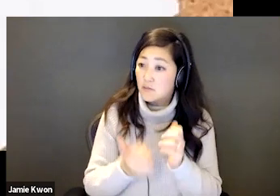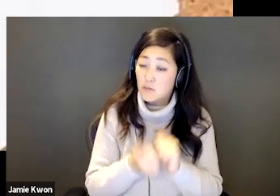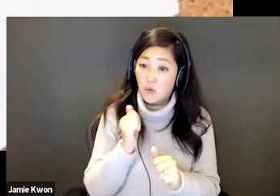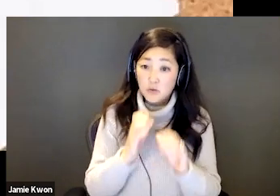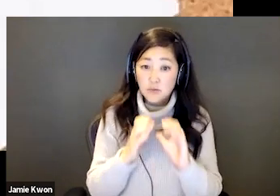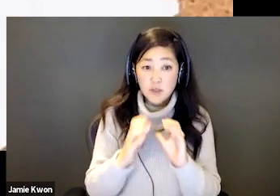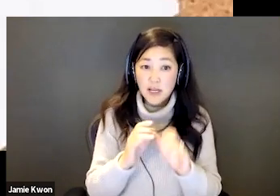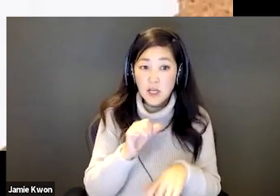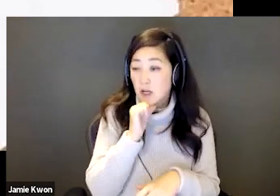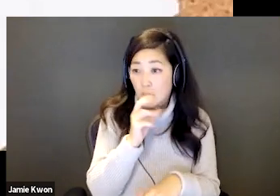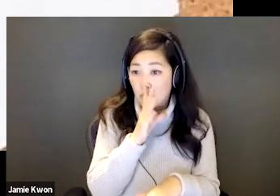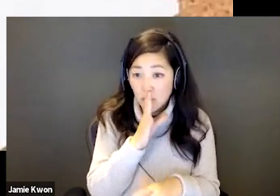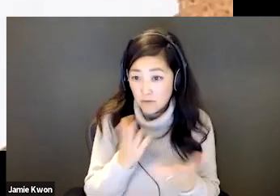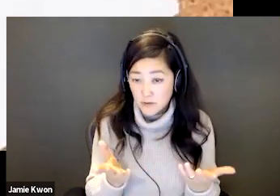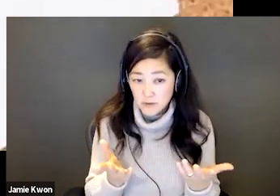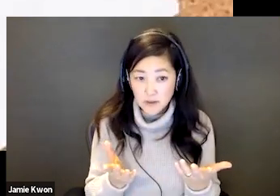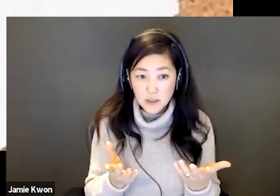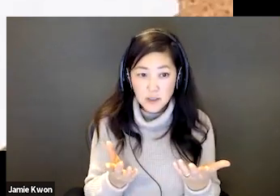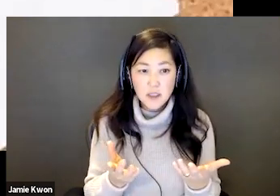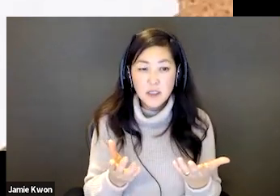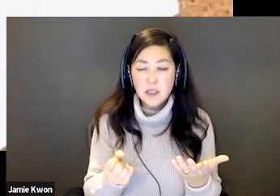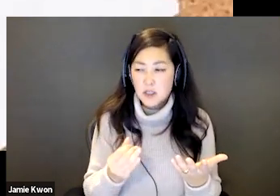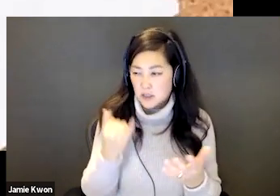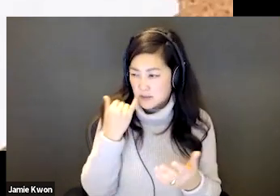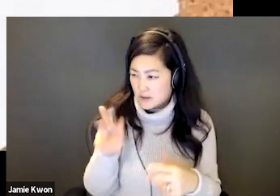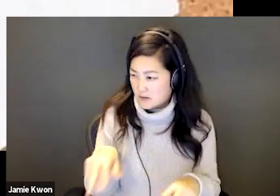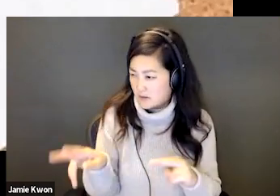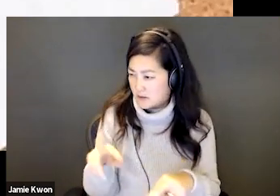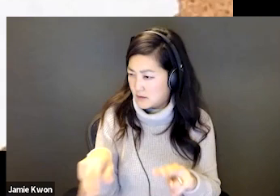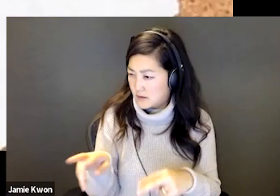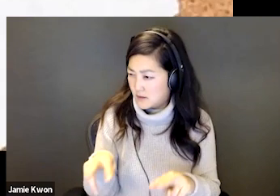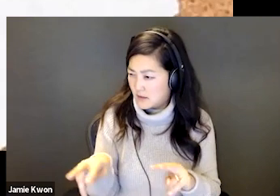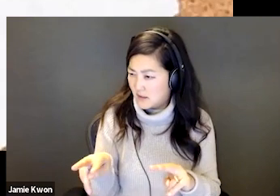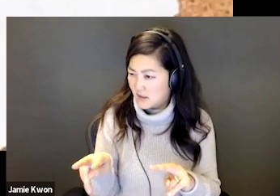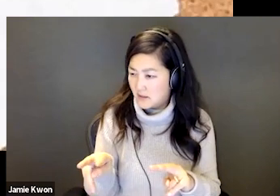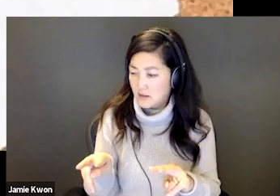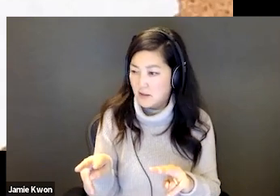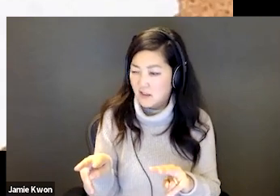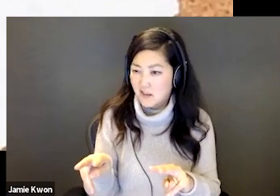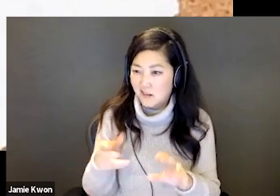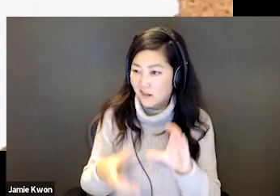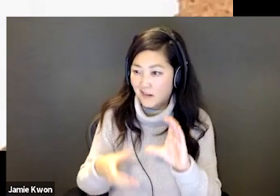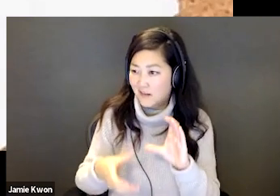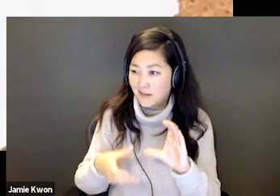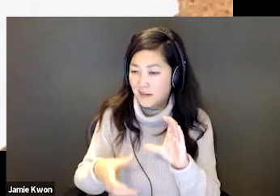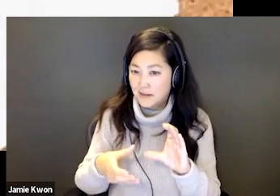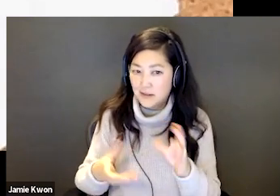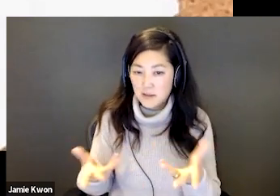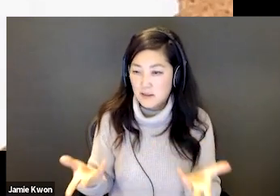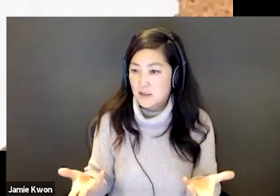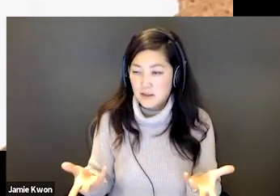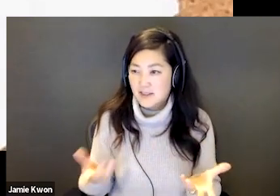nonverbal. And when I couldn't interpret it, the two-way street became one way and not in my